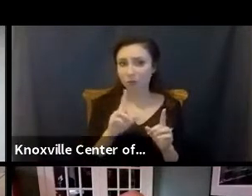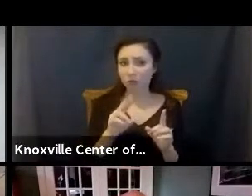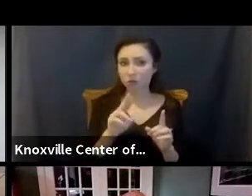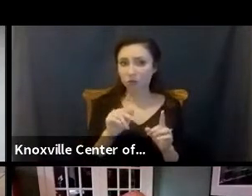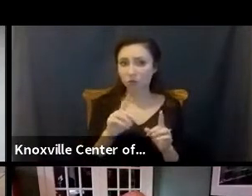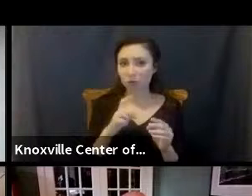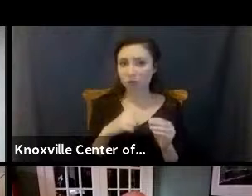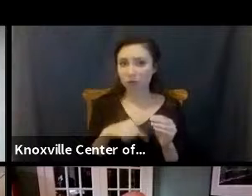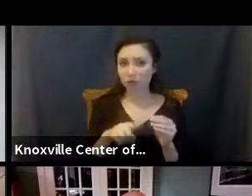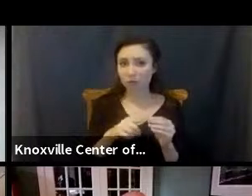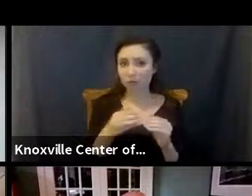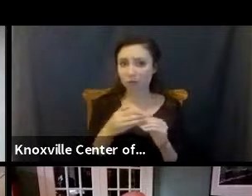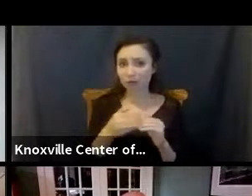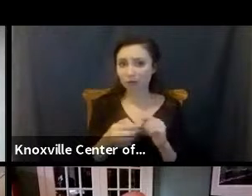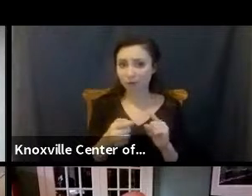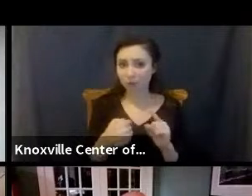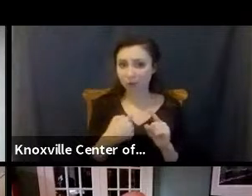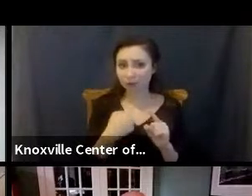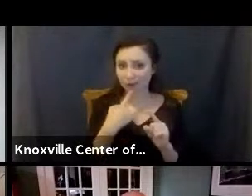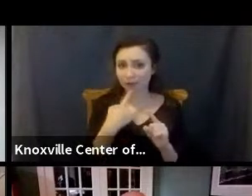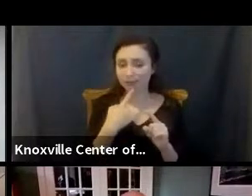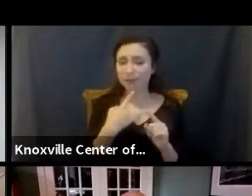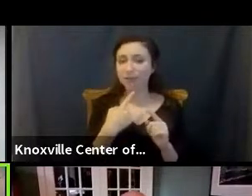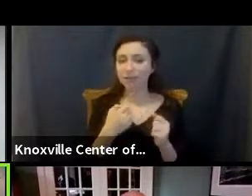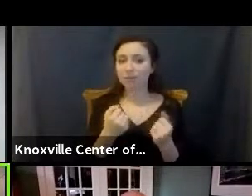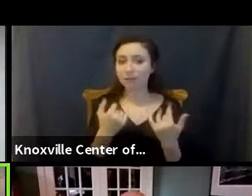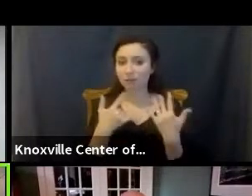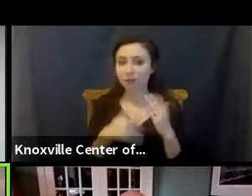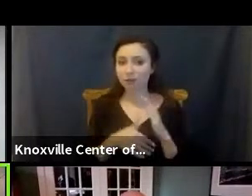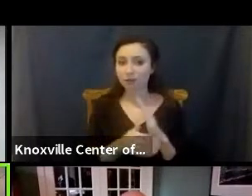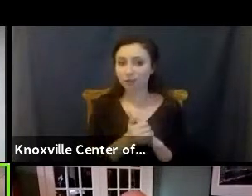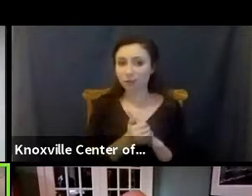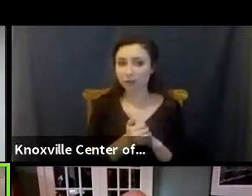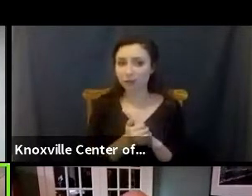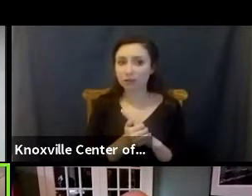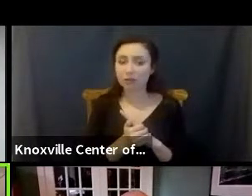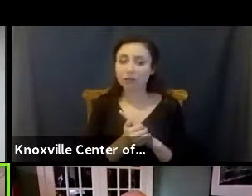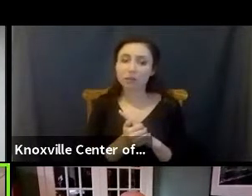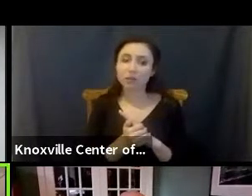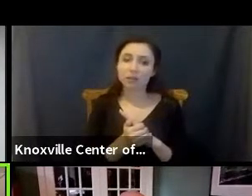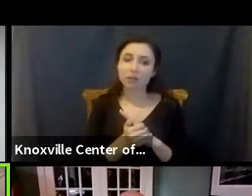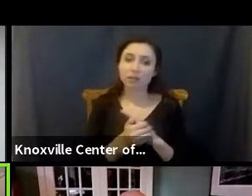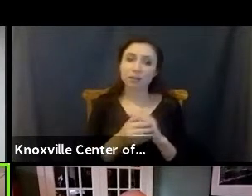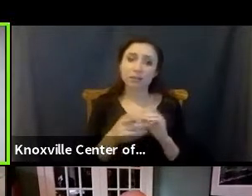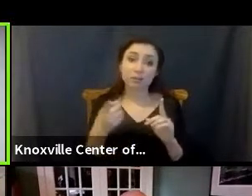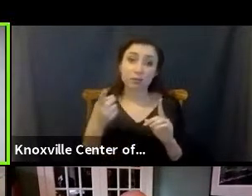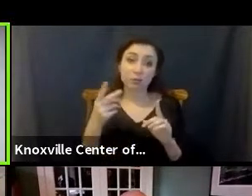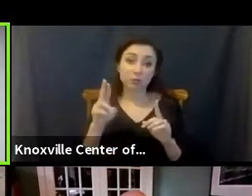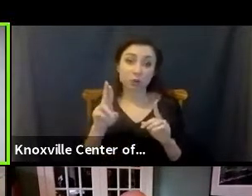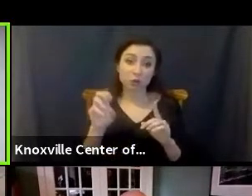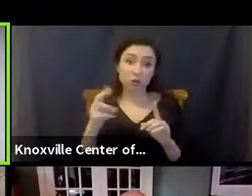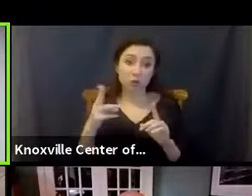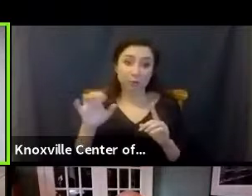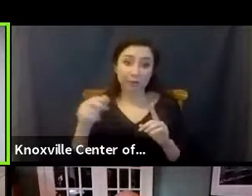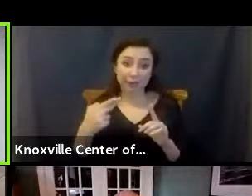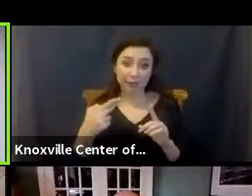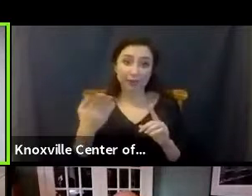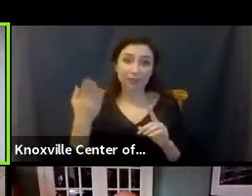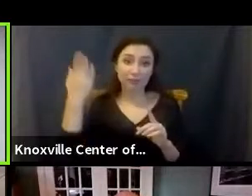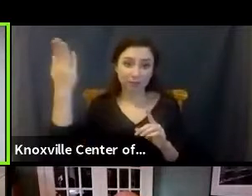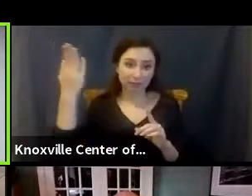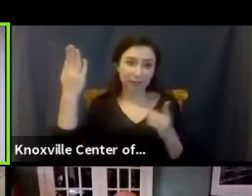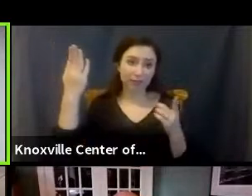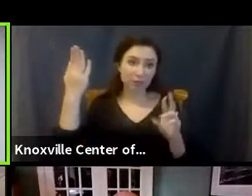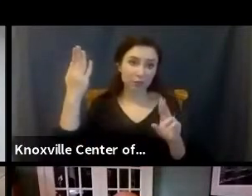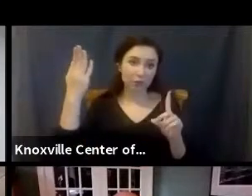it after I mentioned the friendly amendment. But Dr. Drake, Dr. Shamiyeh and Dr. Hurt in that order.